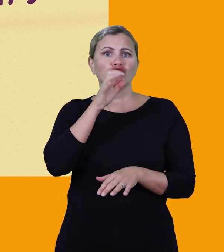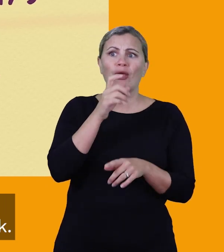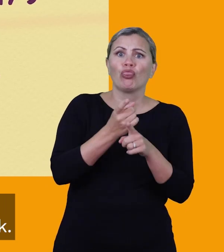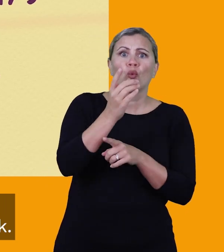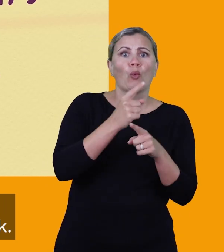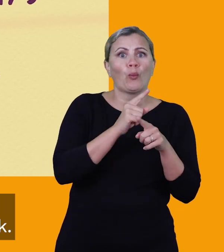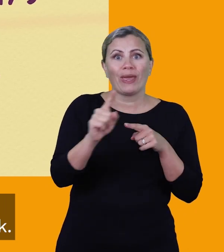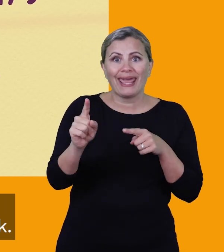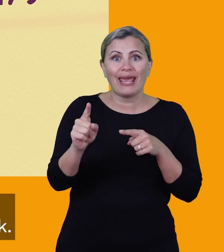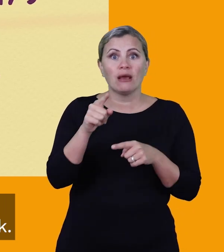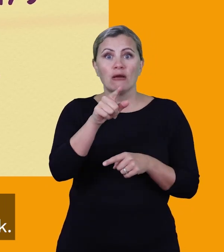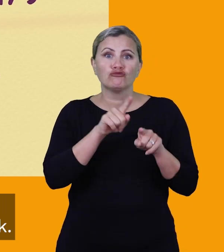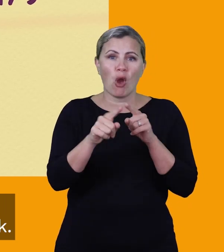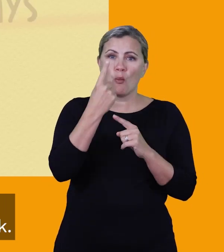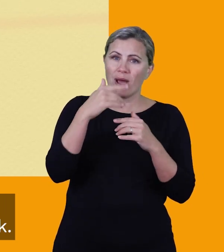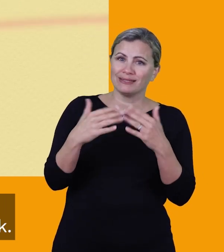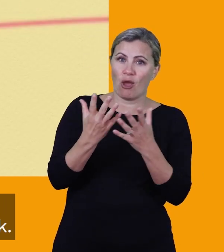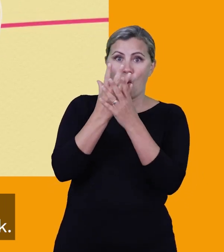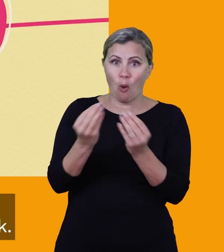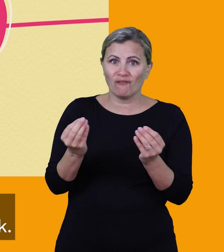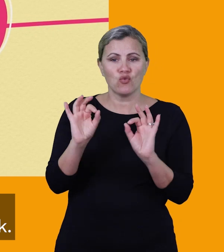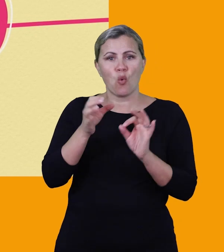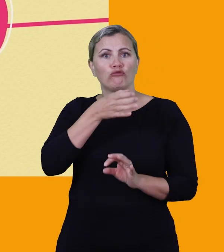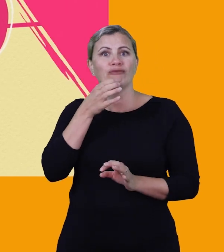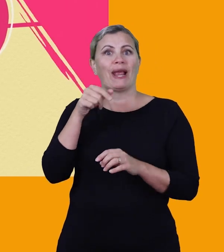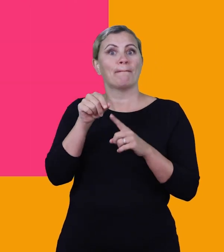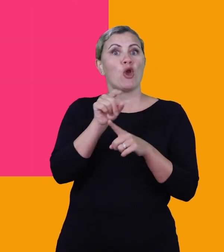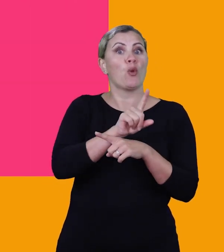and aim to have days off drinking each week.